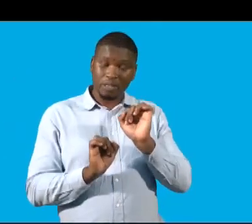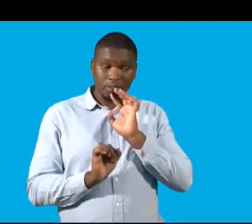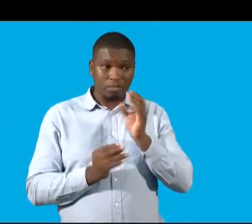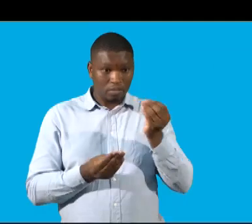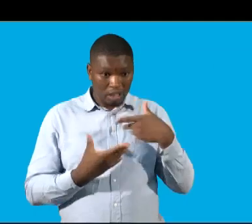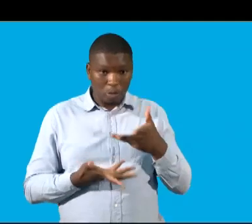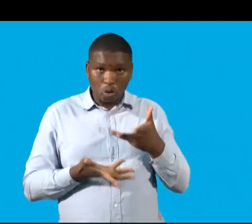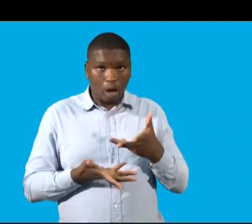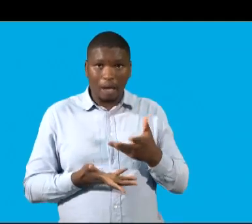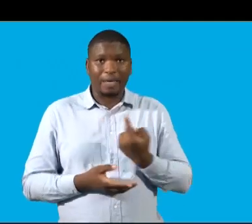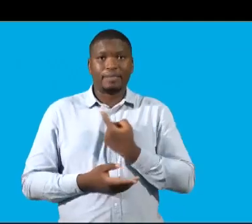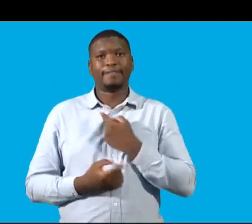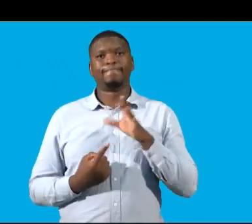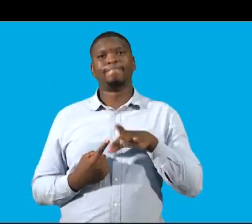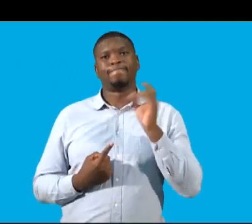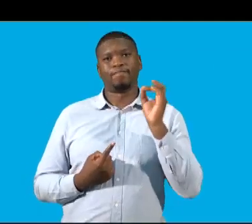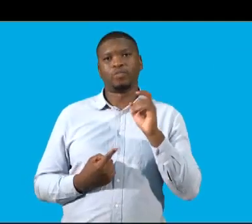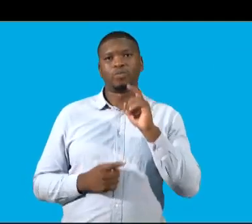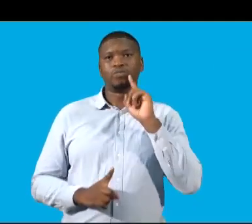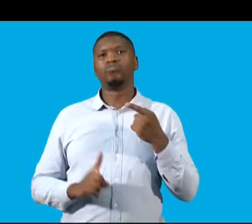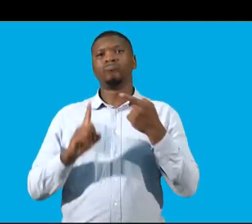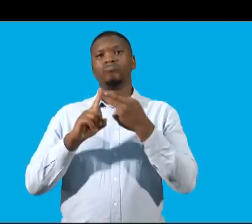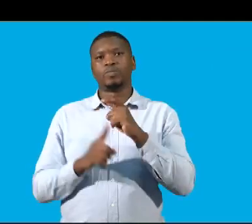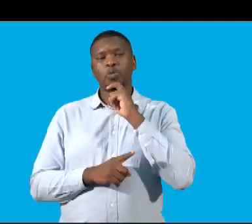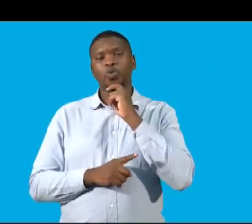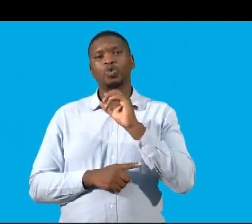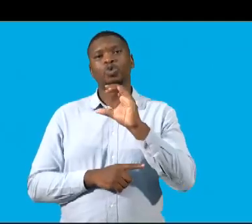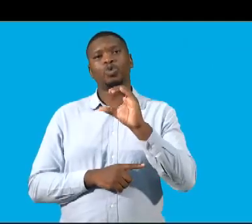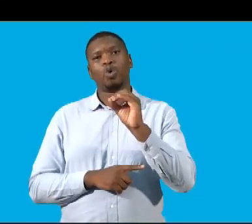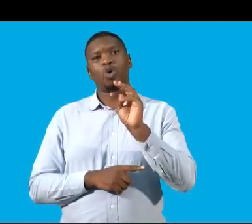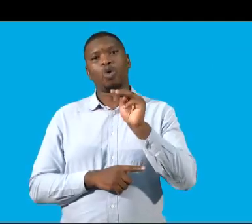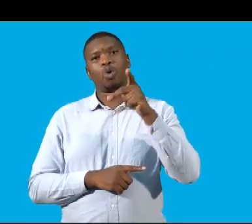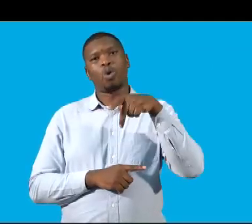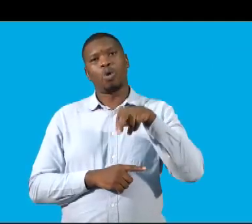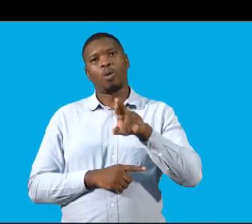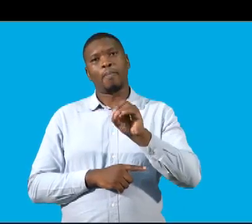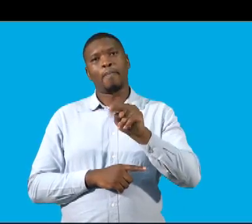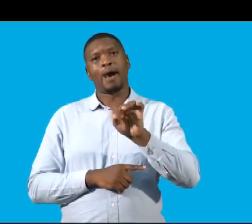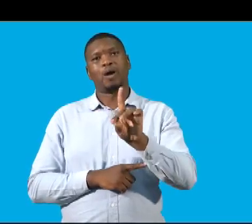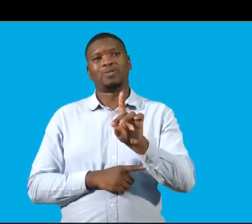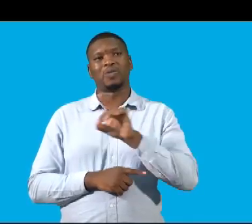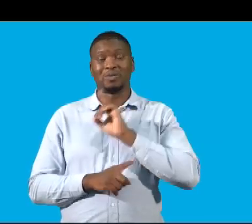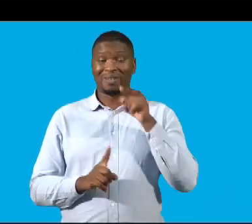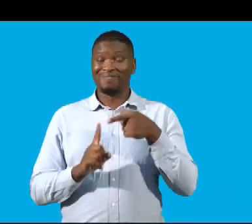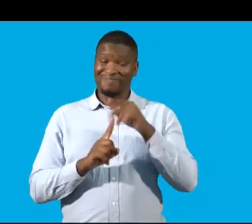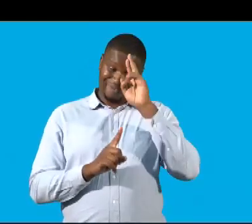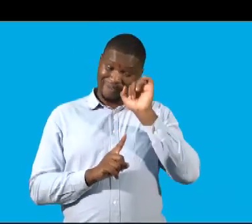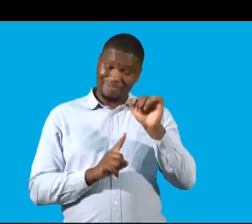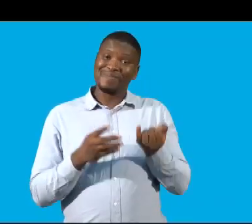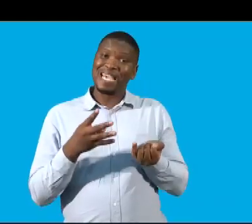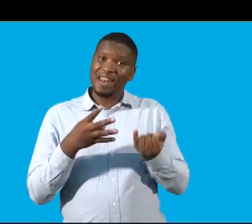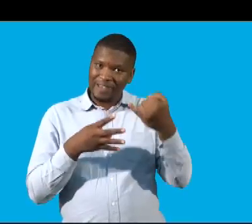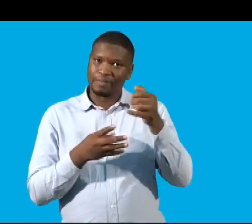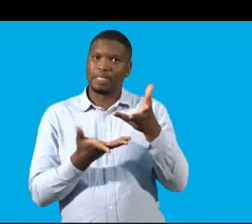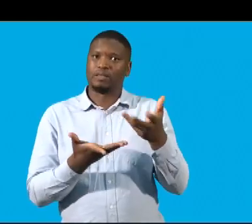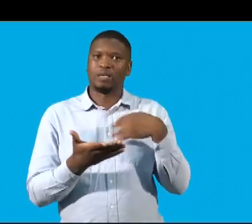because it was not specified for us which formula to use, so we use the compound interest. And we know we're using compound interest because this is an